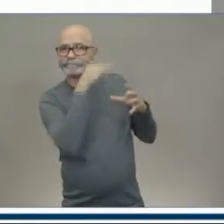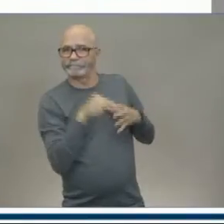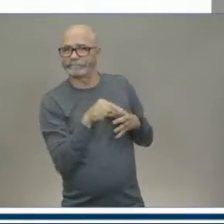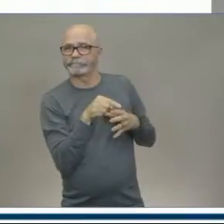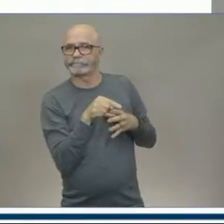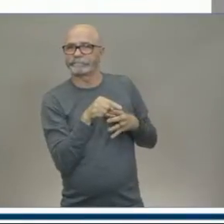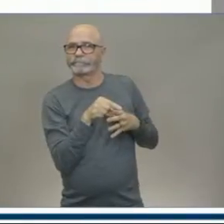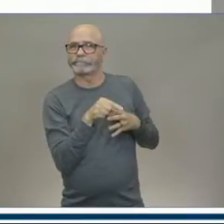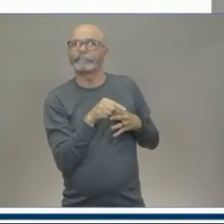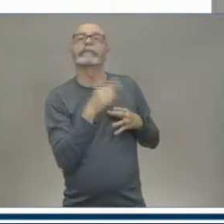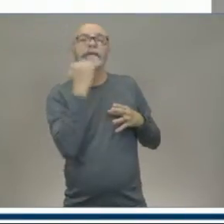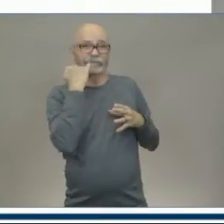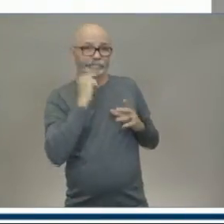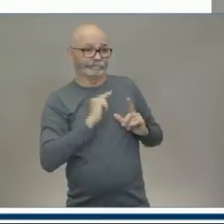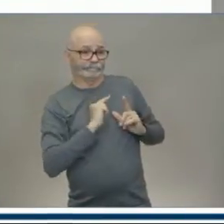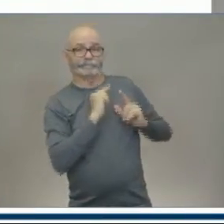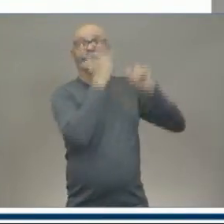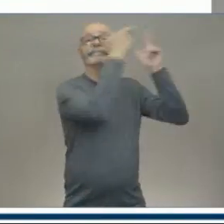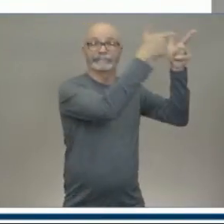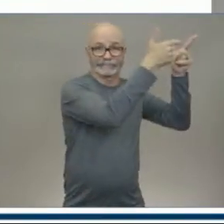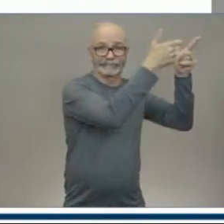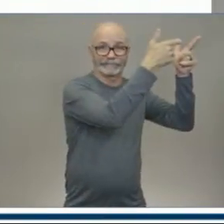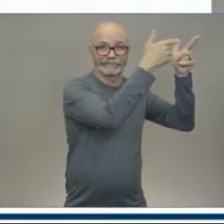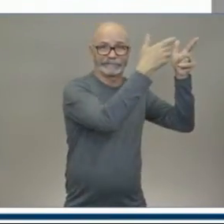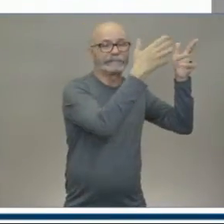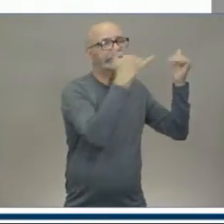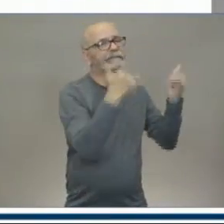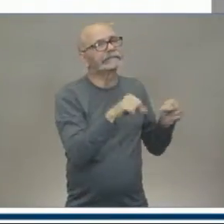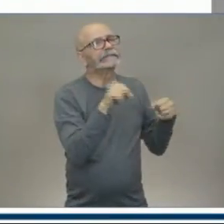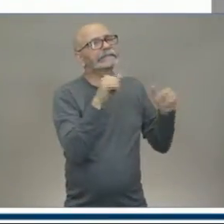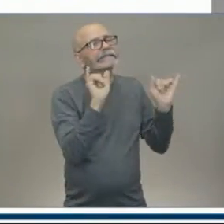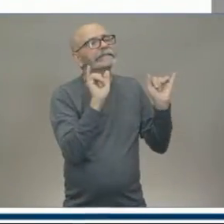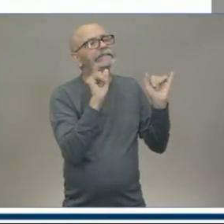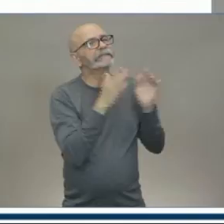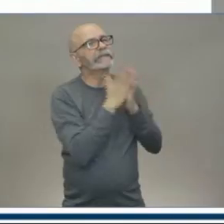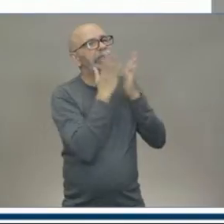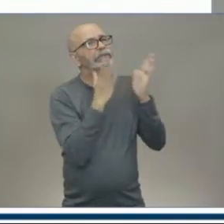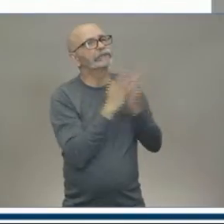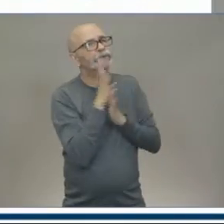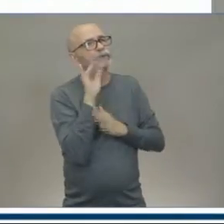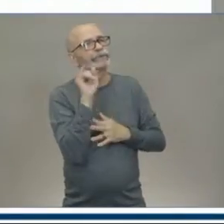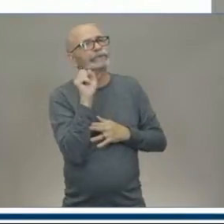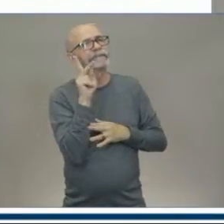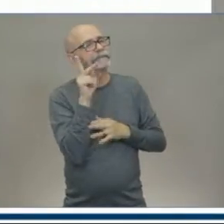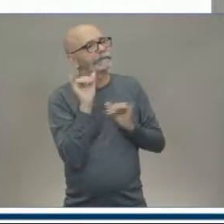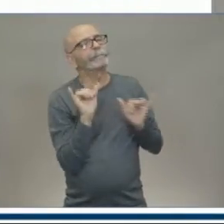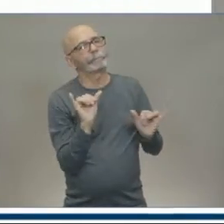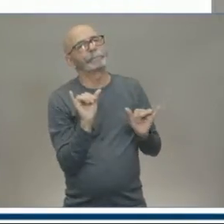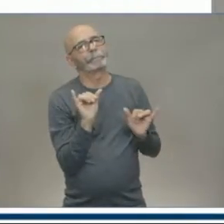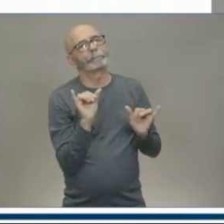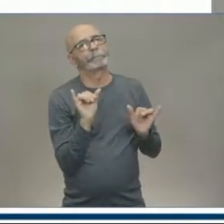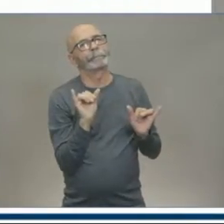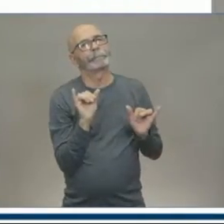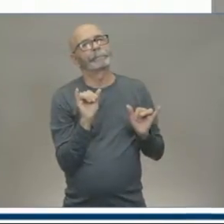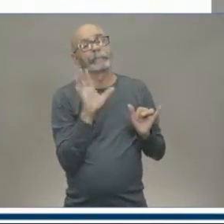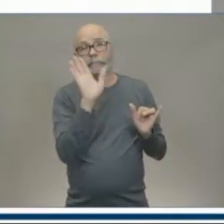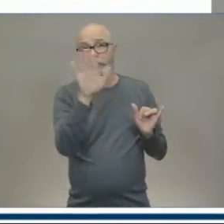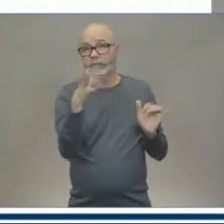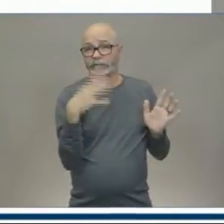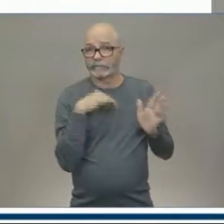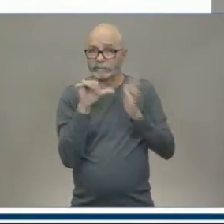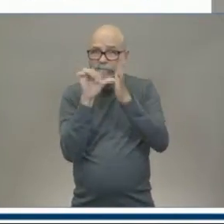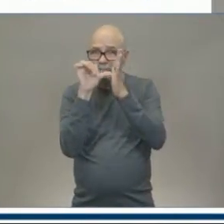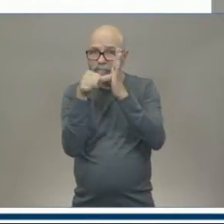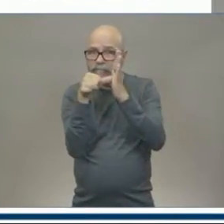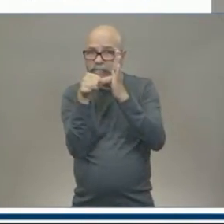the risk evolves quite rapidly. So I want to end by emphasizing again that the need to keep our social